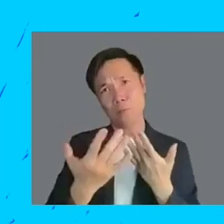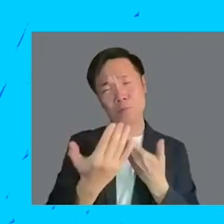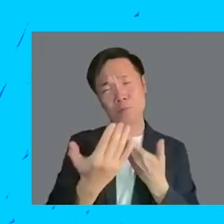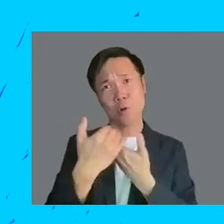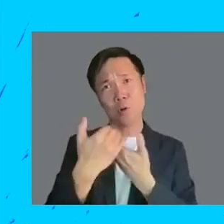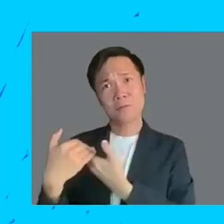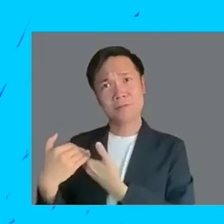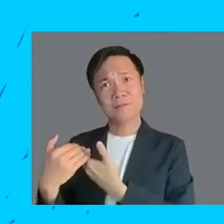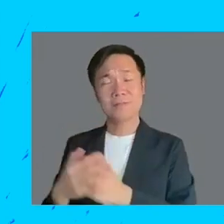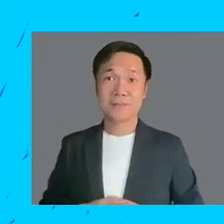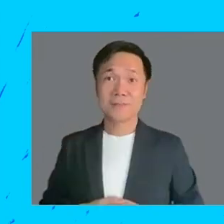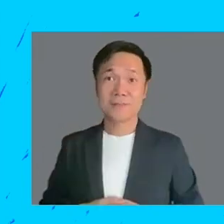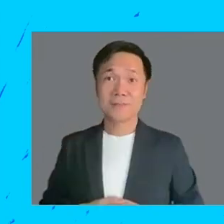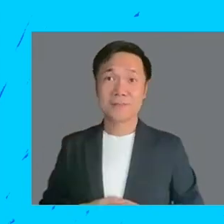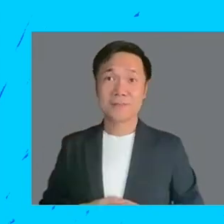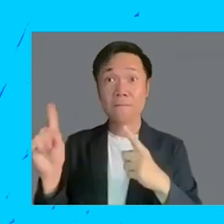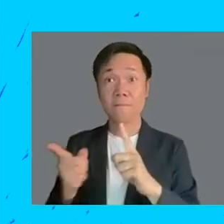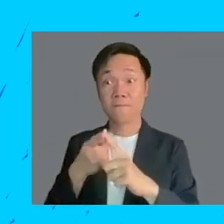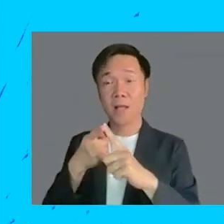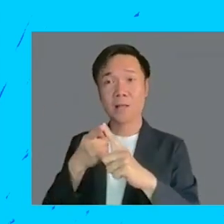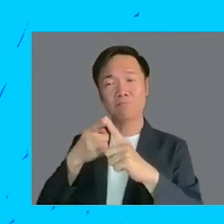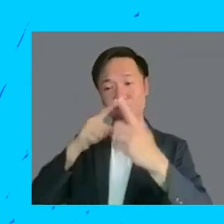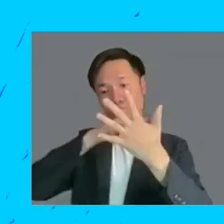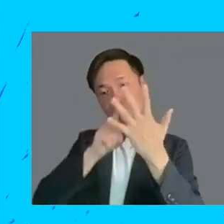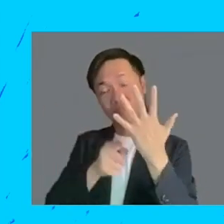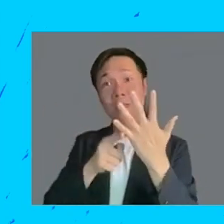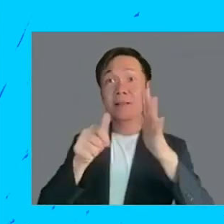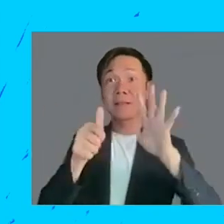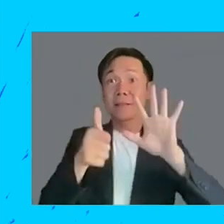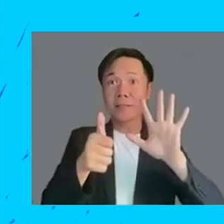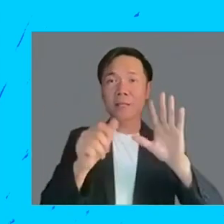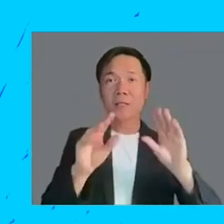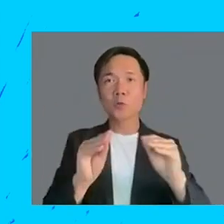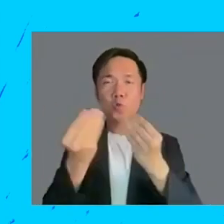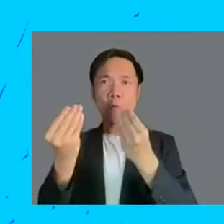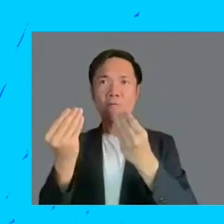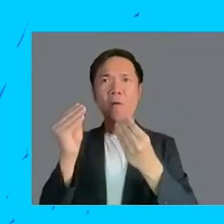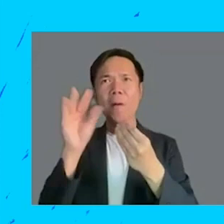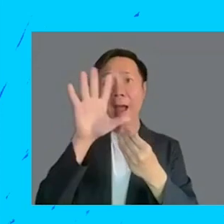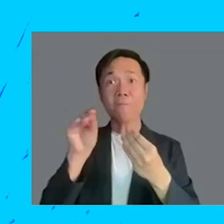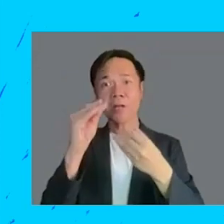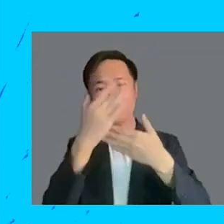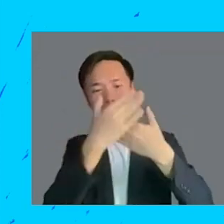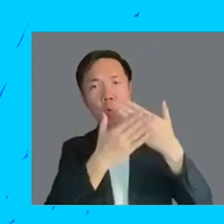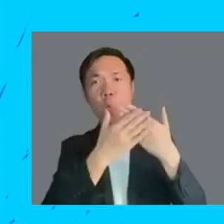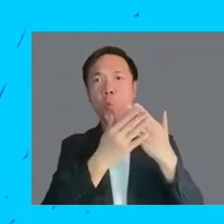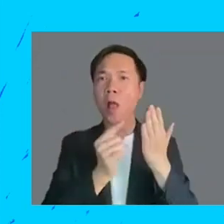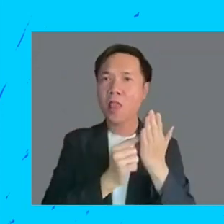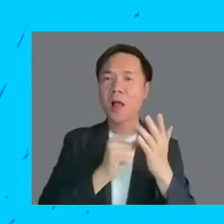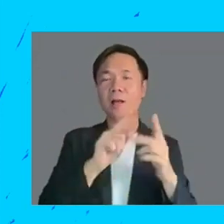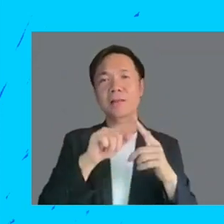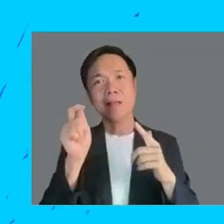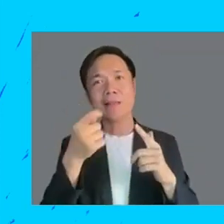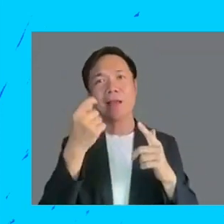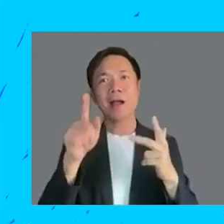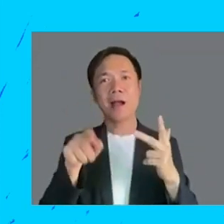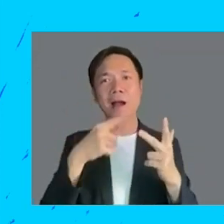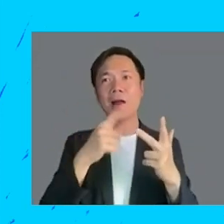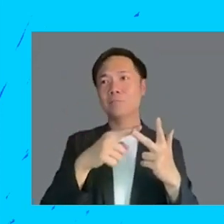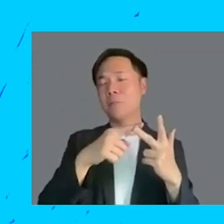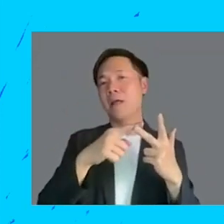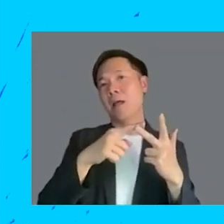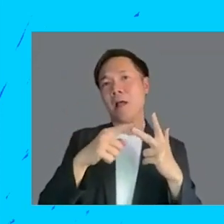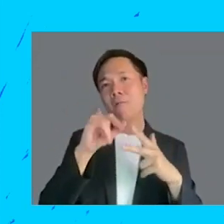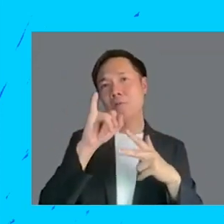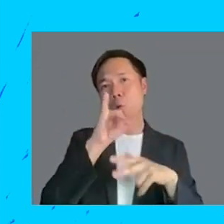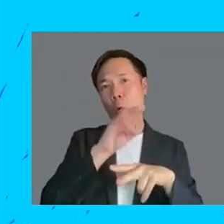are about to hear from six young people from across Africa. We have Uganda, Kenya, Ivory Coast, and